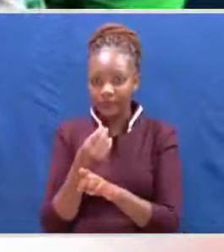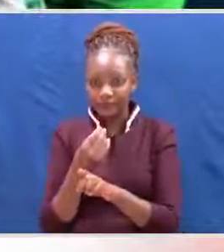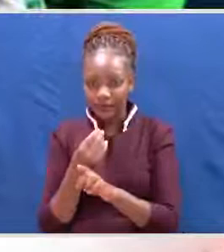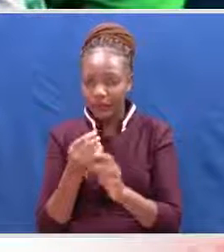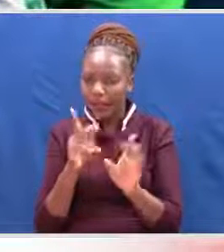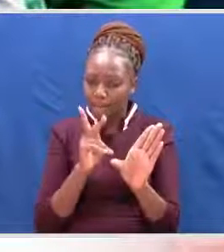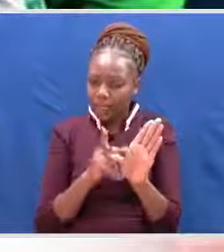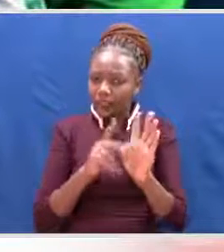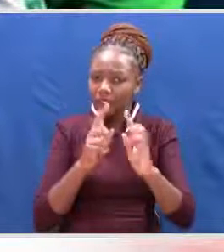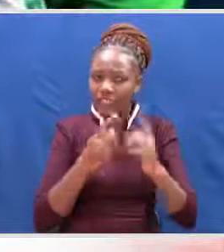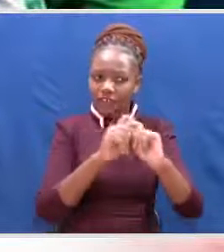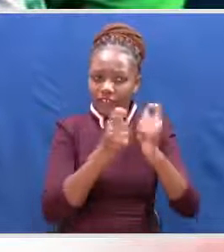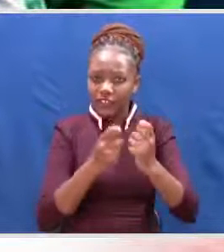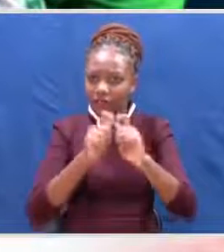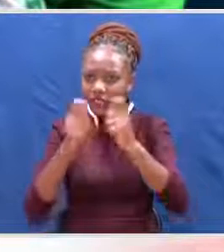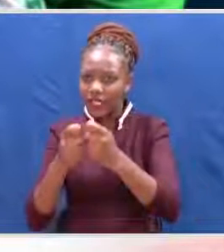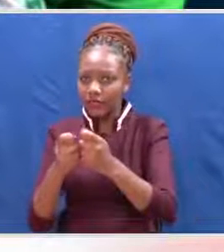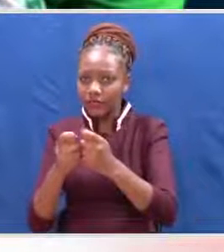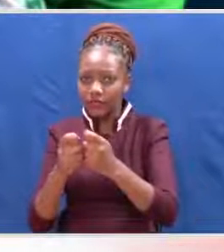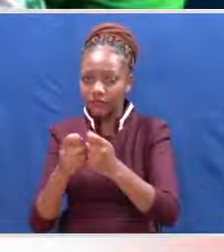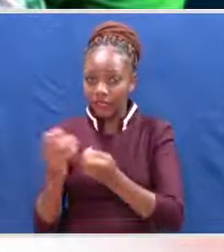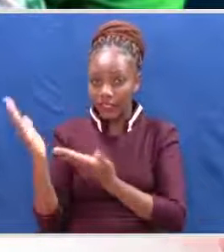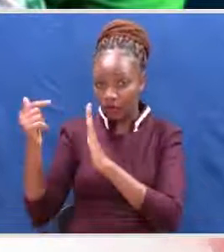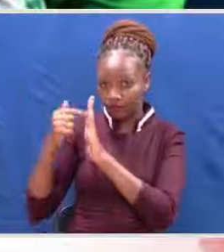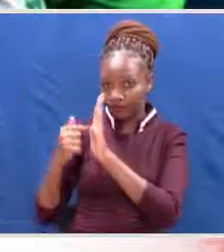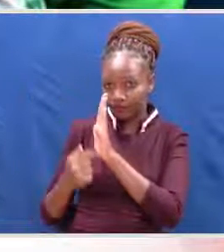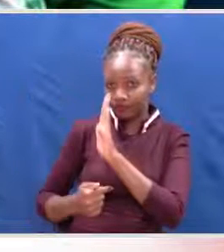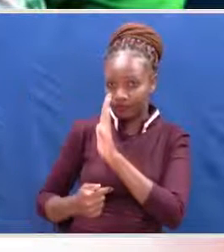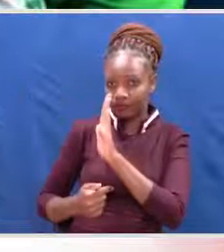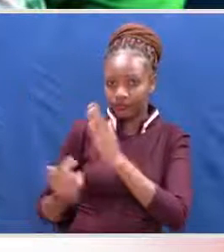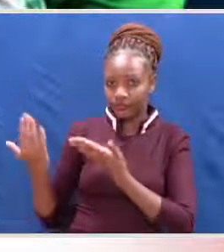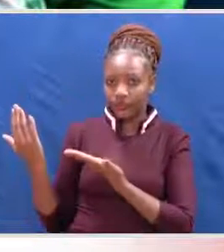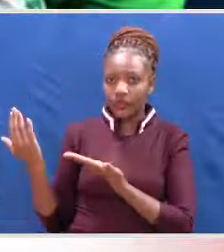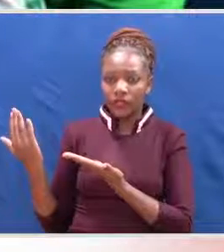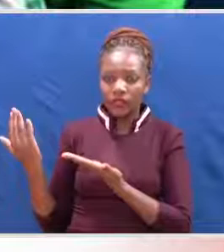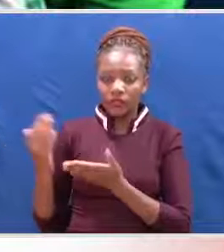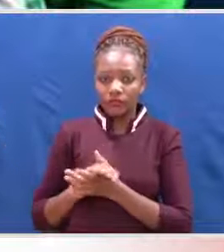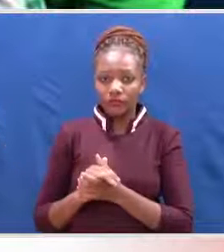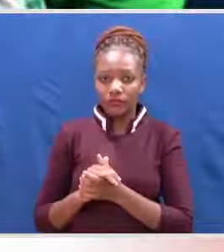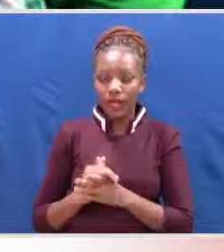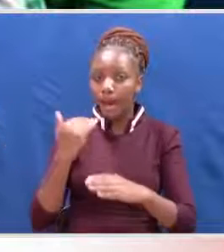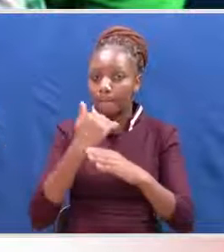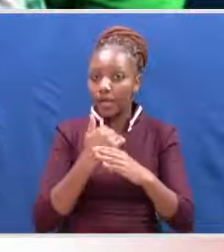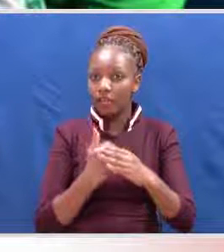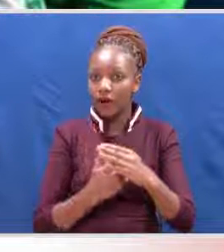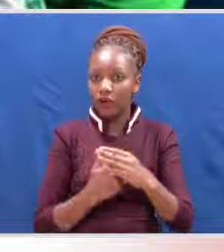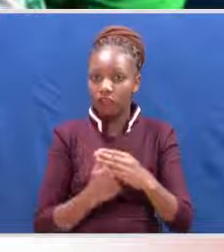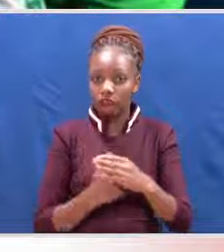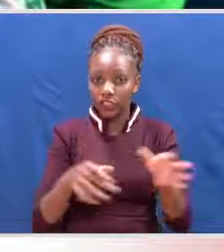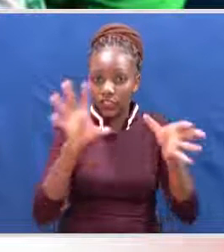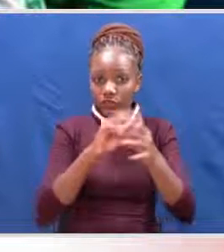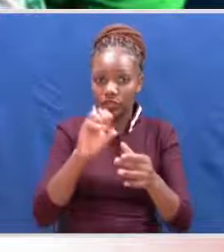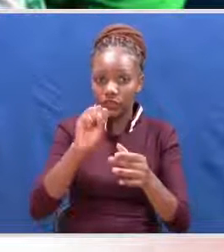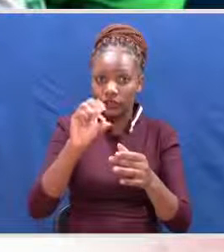multiple clubs, Rush FC, Chemelil Sugar, Cabras, Western Steamer, before eventually signing for Sony